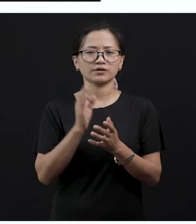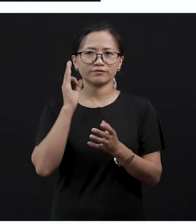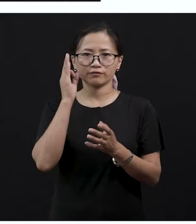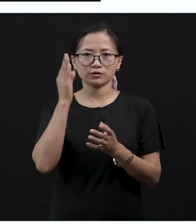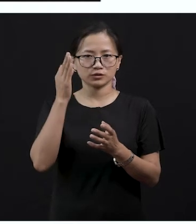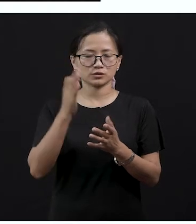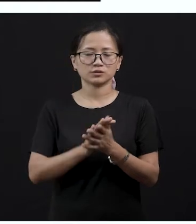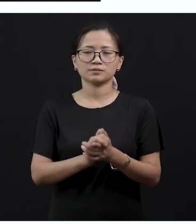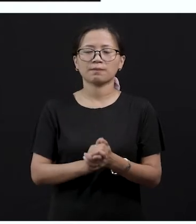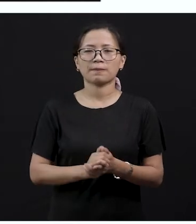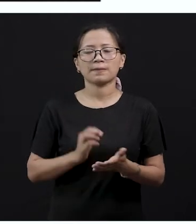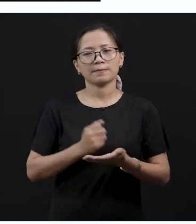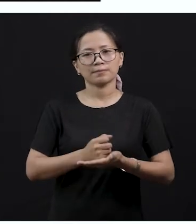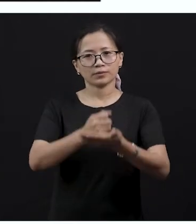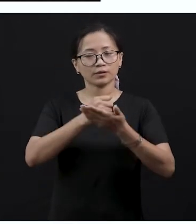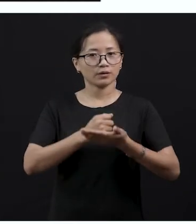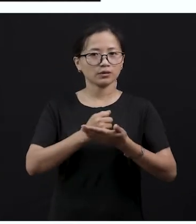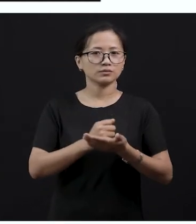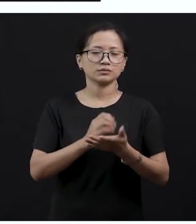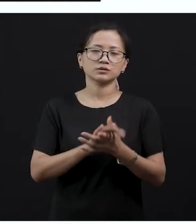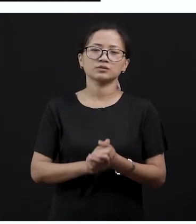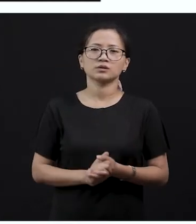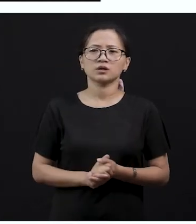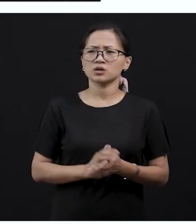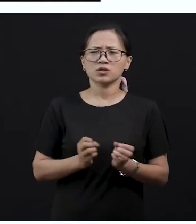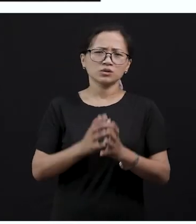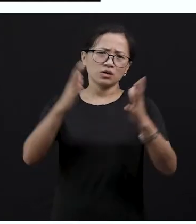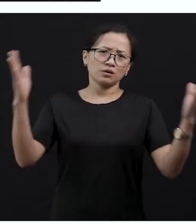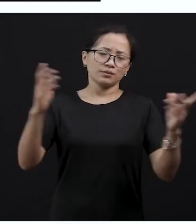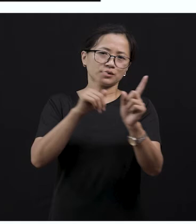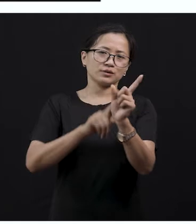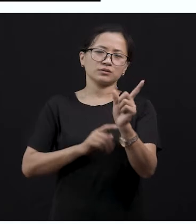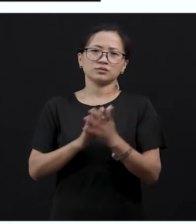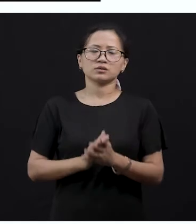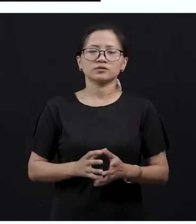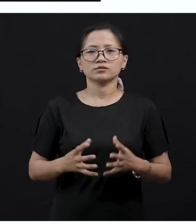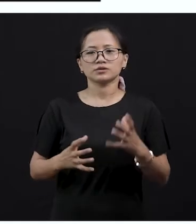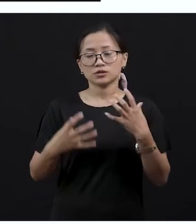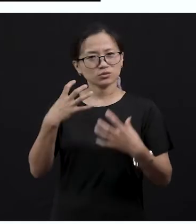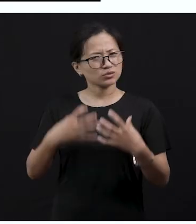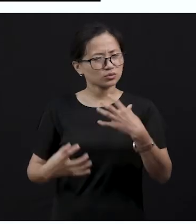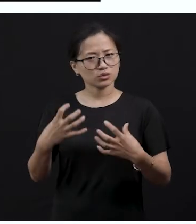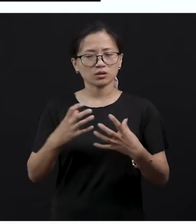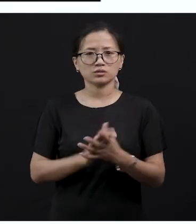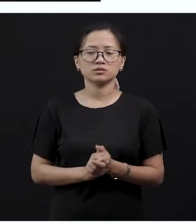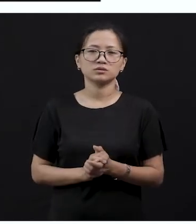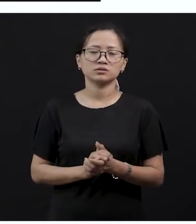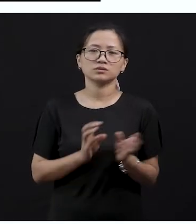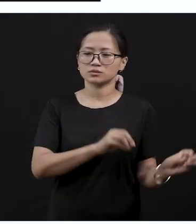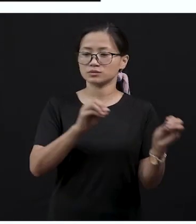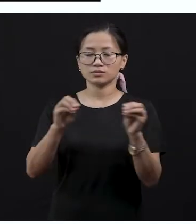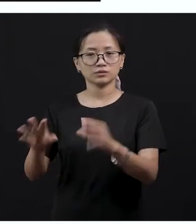So, some of the Britishers helped him, and finally, after so many years of struggling, he was able to